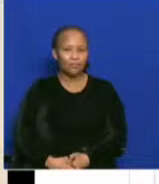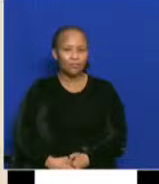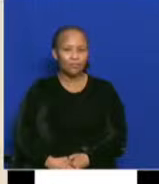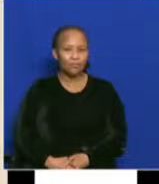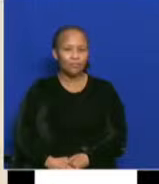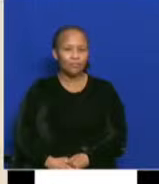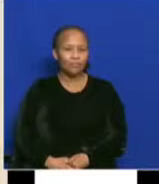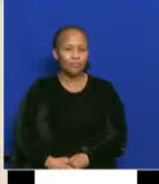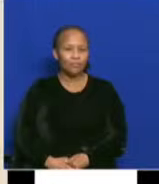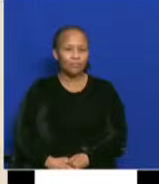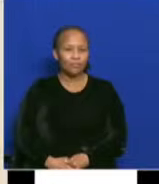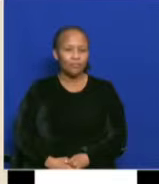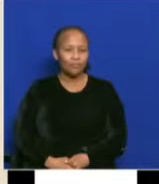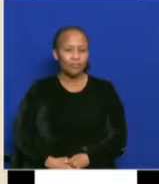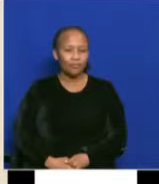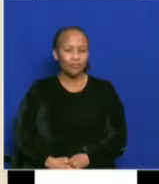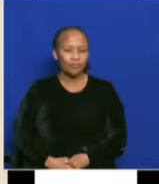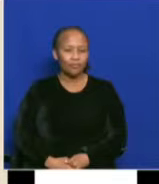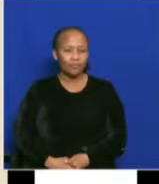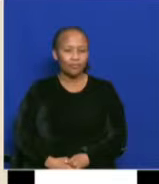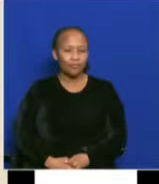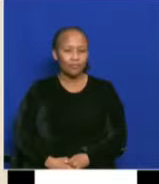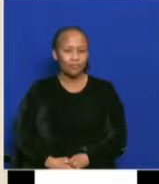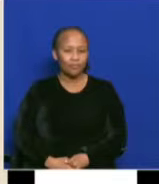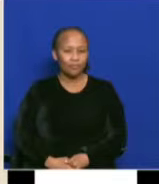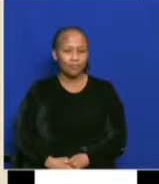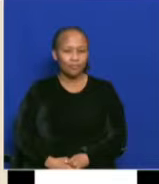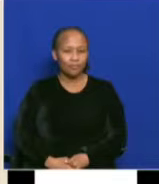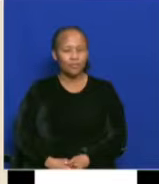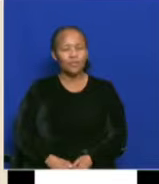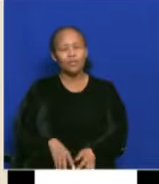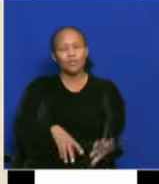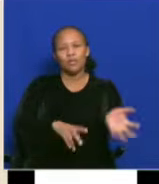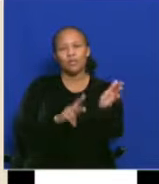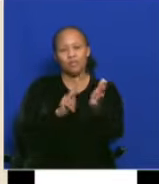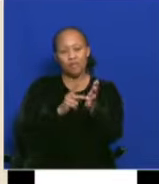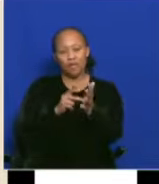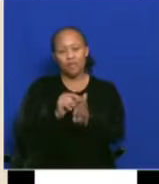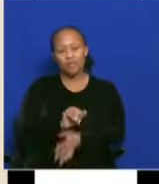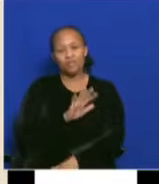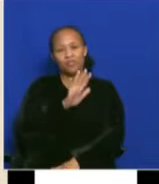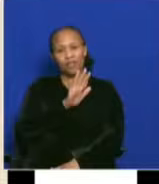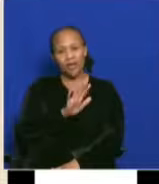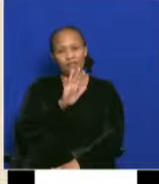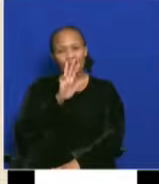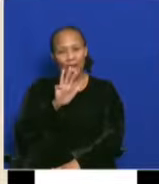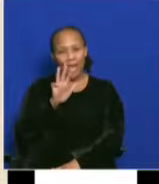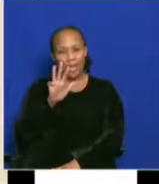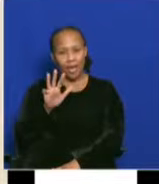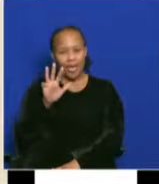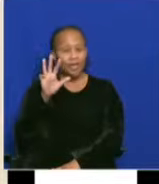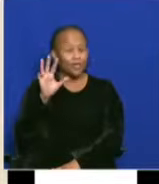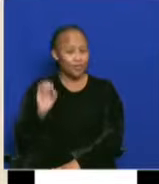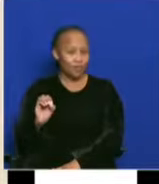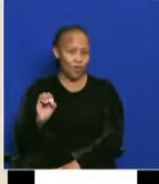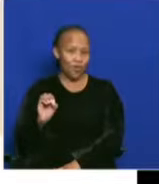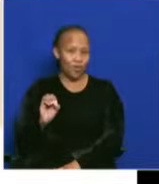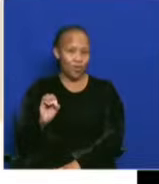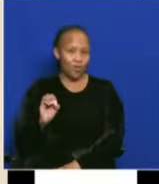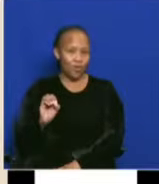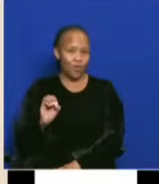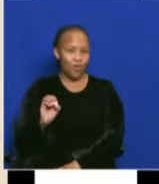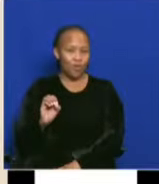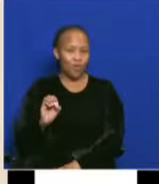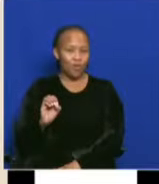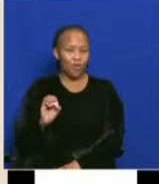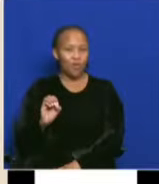And if you scroll down to page 5990, it straddles the two pages. On the same